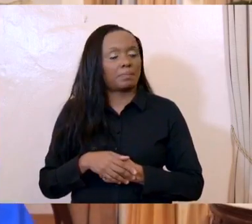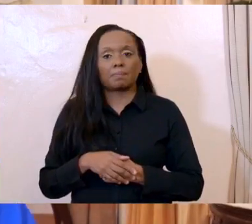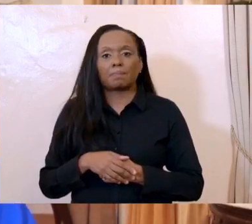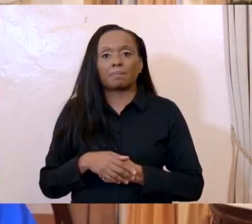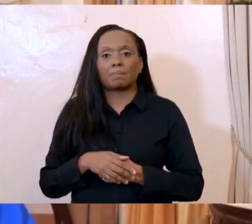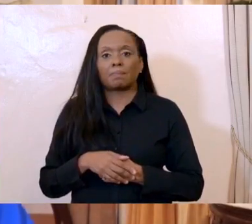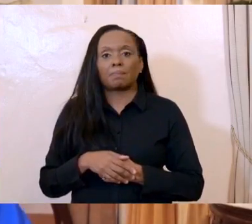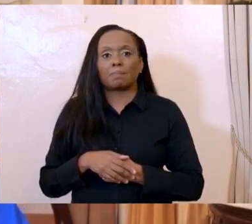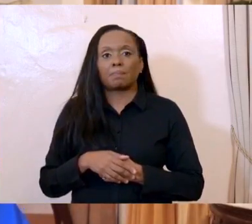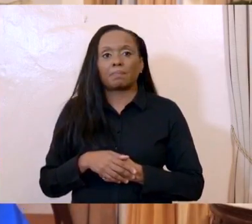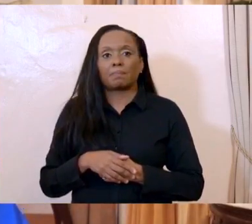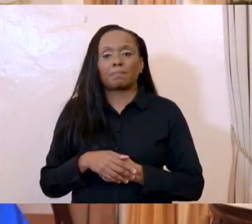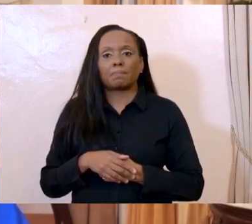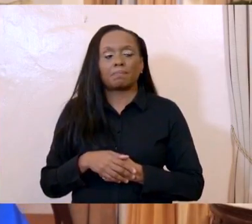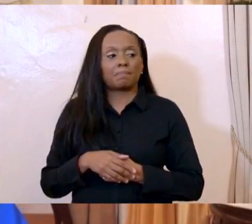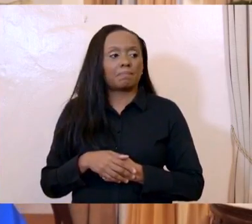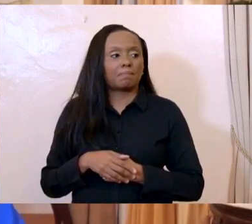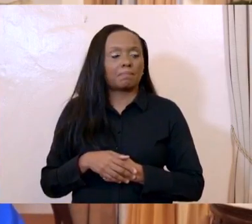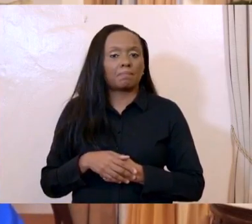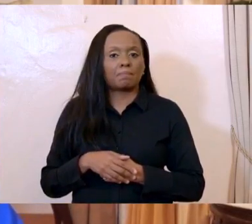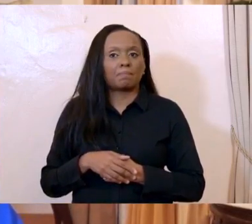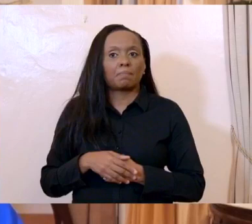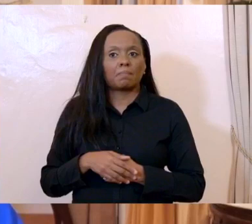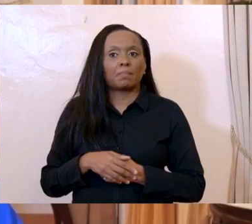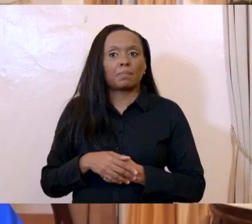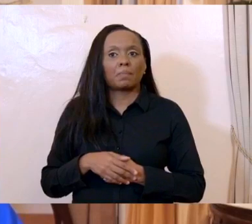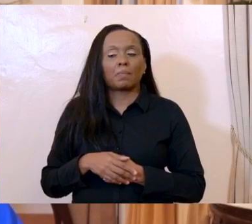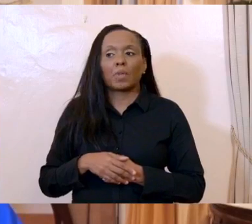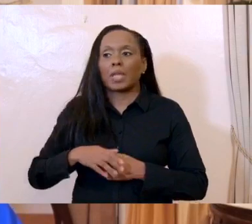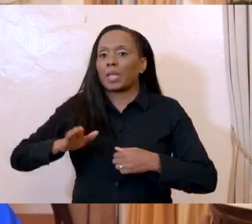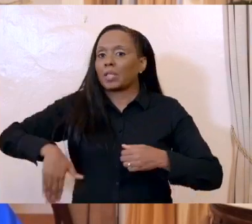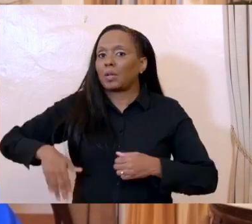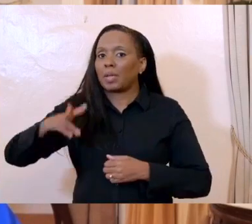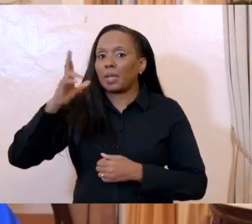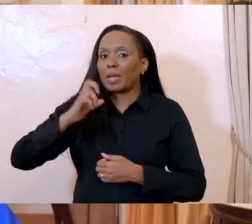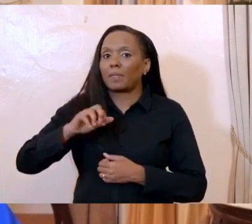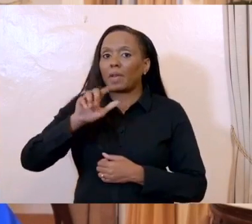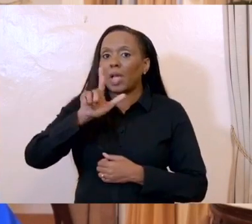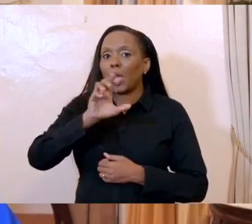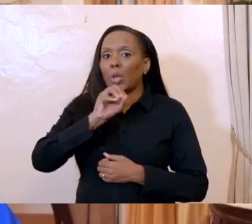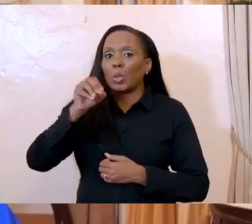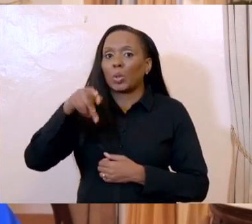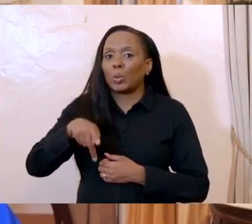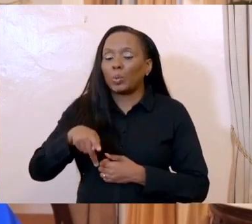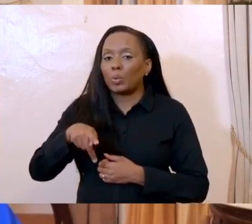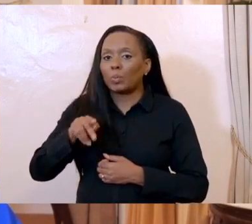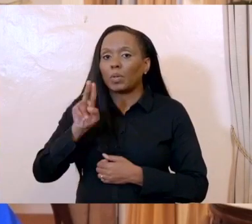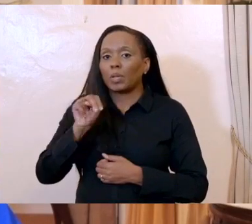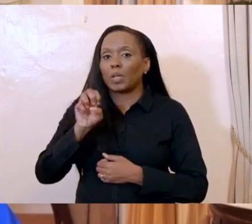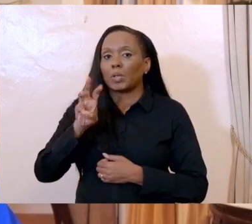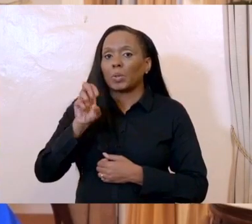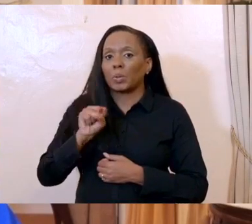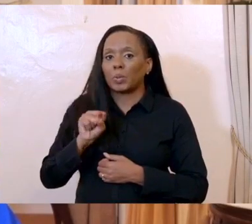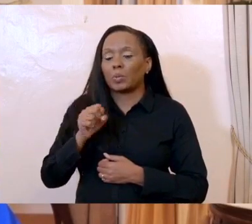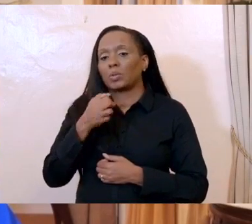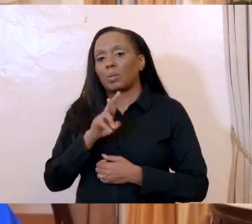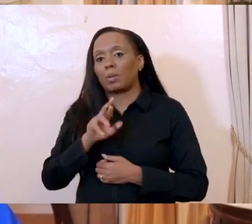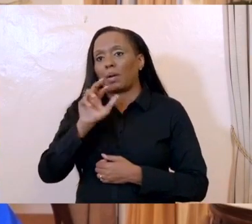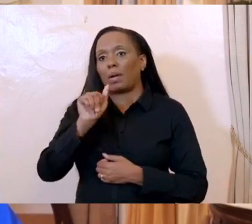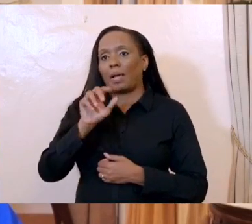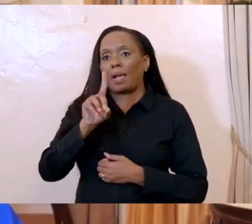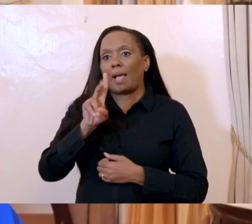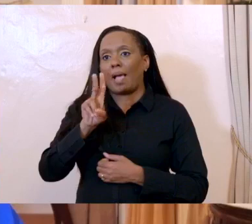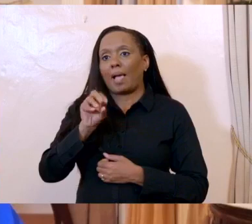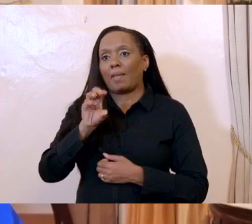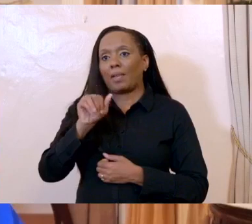yet heard from Loop News or The Advocate, and I wouldn't want to close before we give